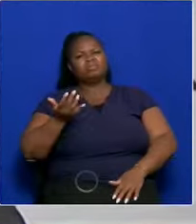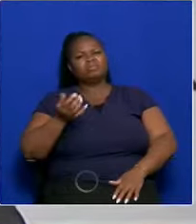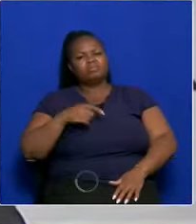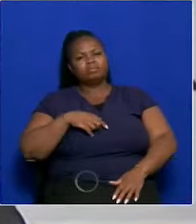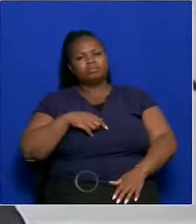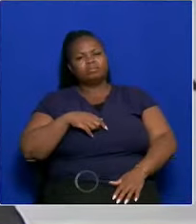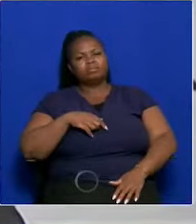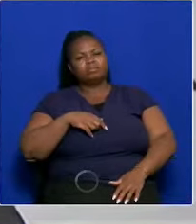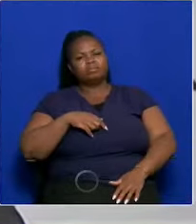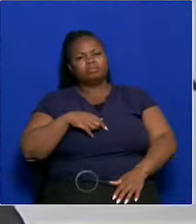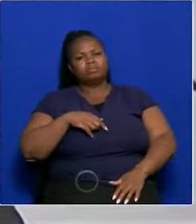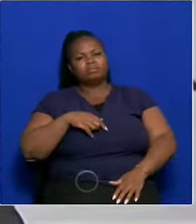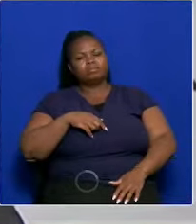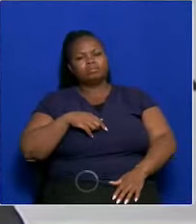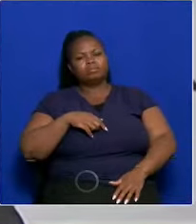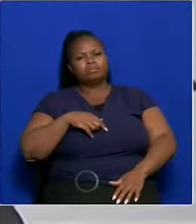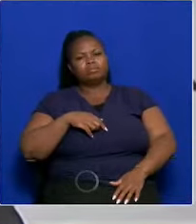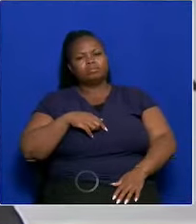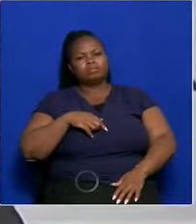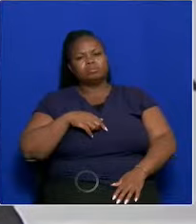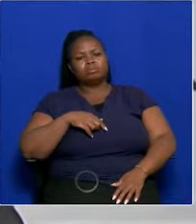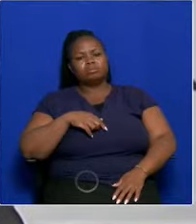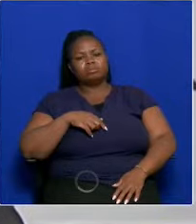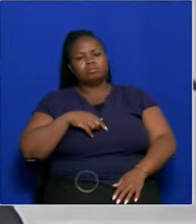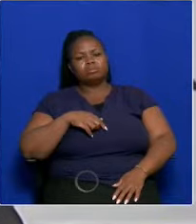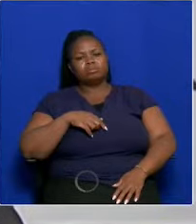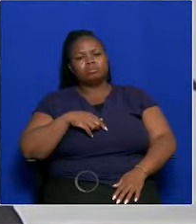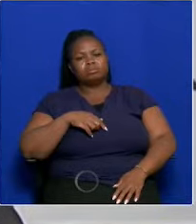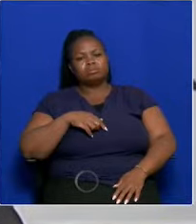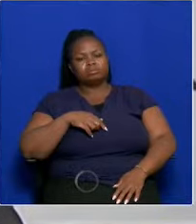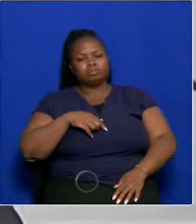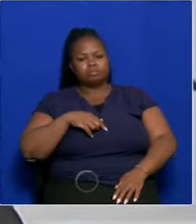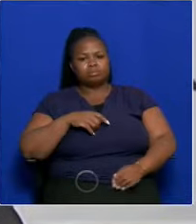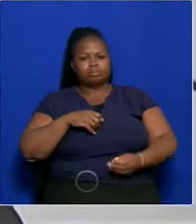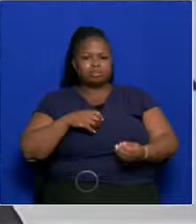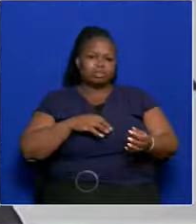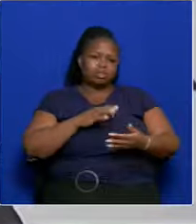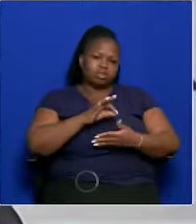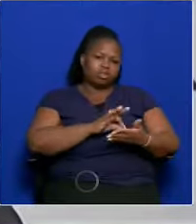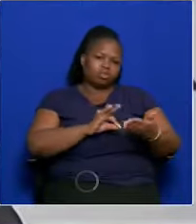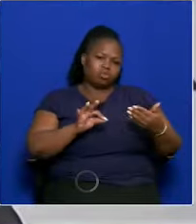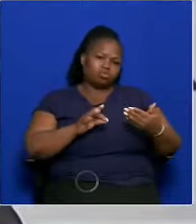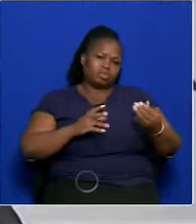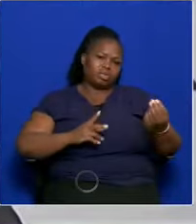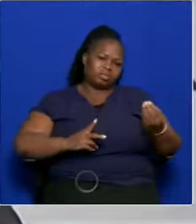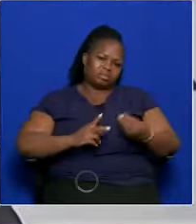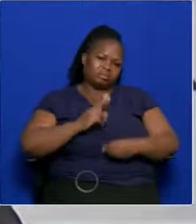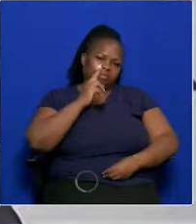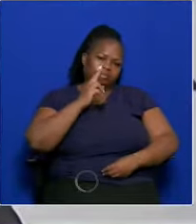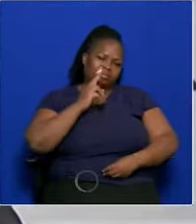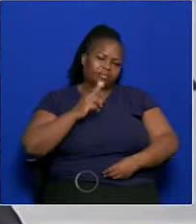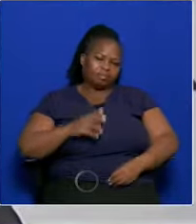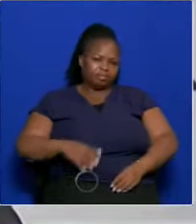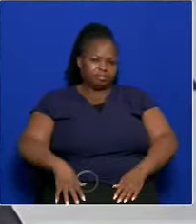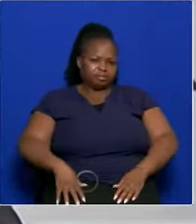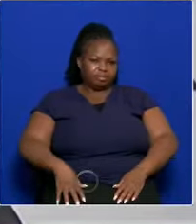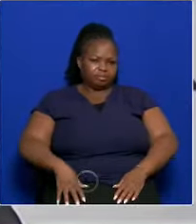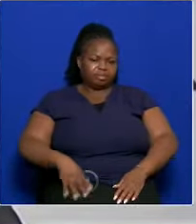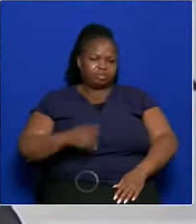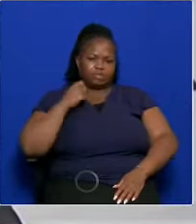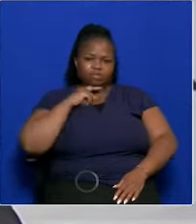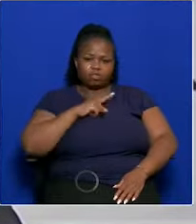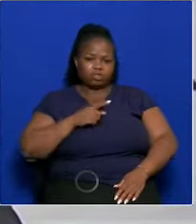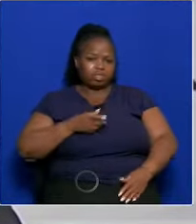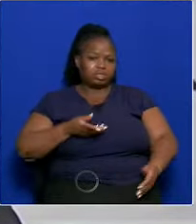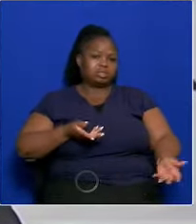It's too bad that the contract is found to be fraudulent and